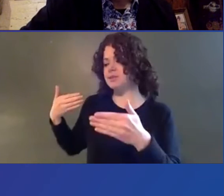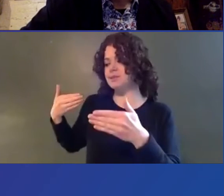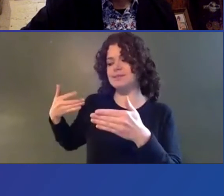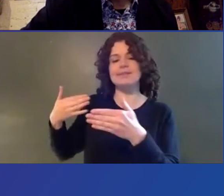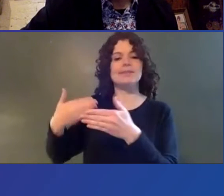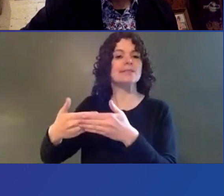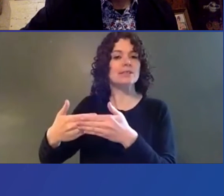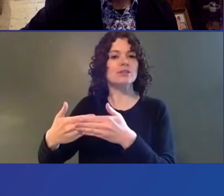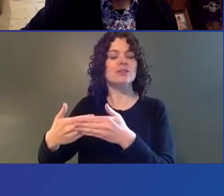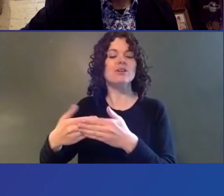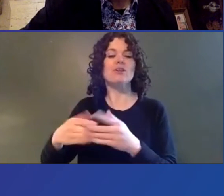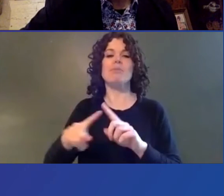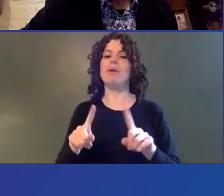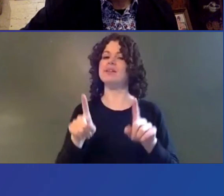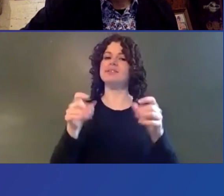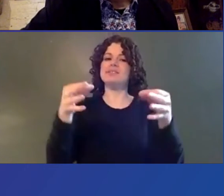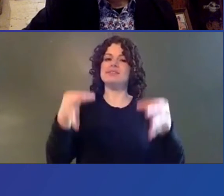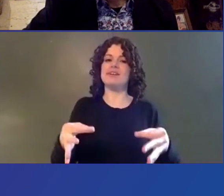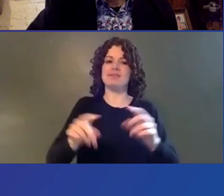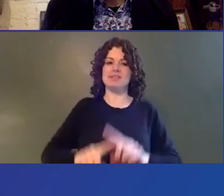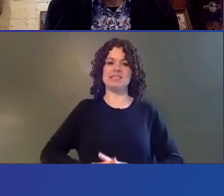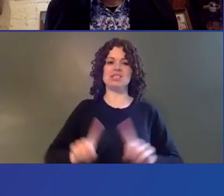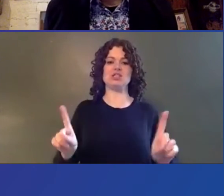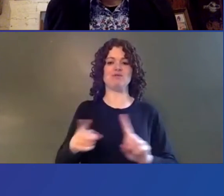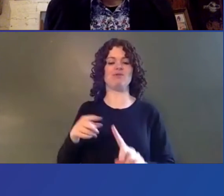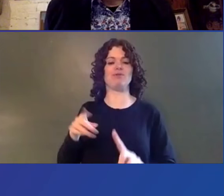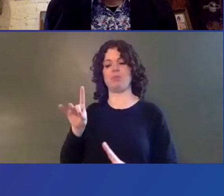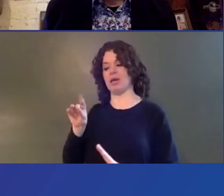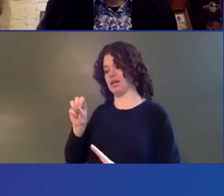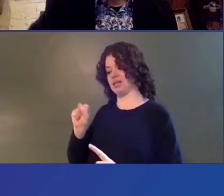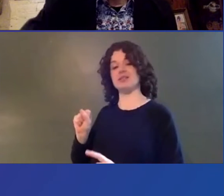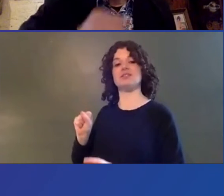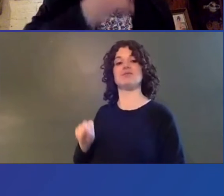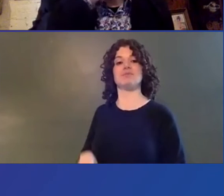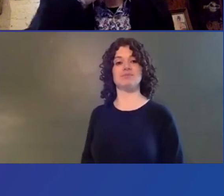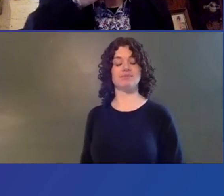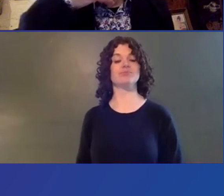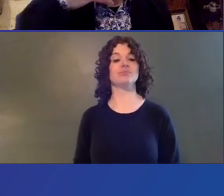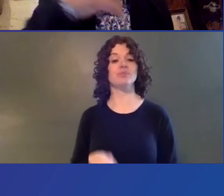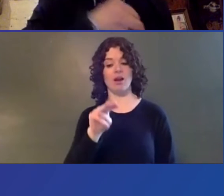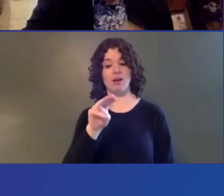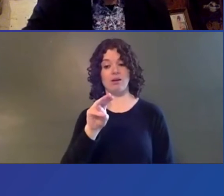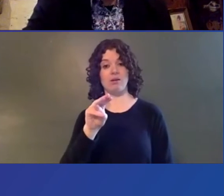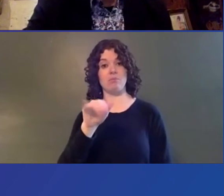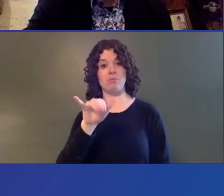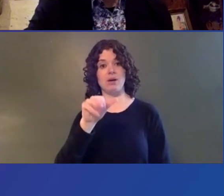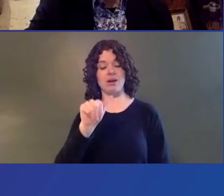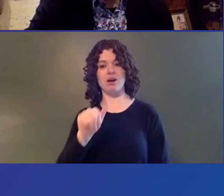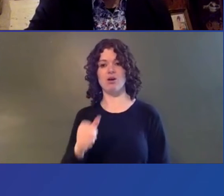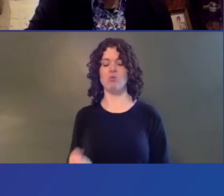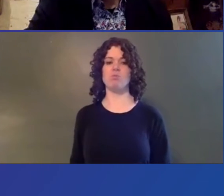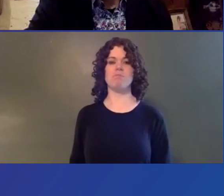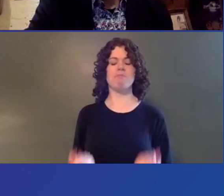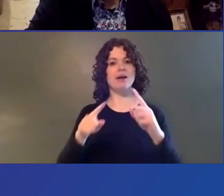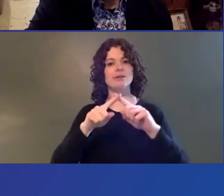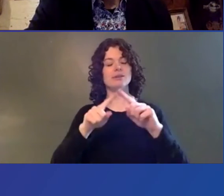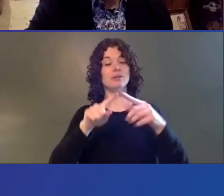Thank you both for all the things you said. Yes. Wow. Lots of things, but I'm going to try